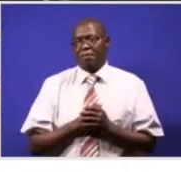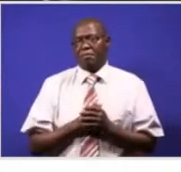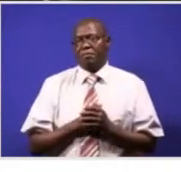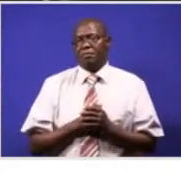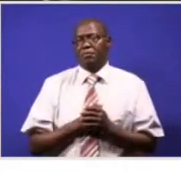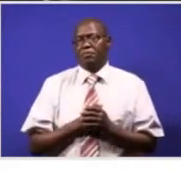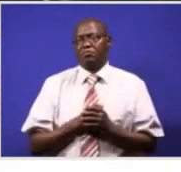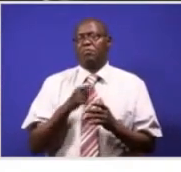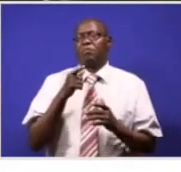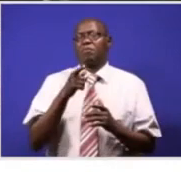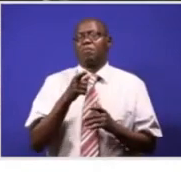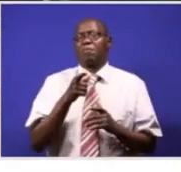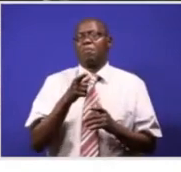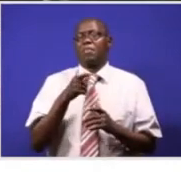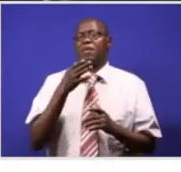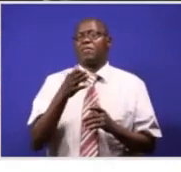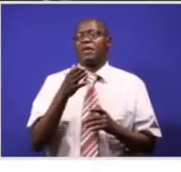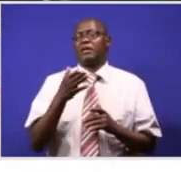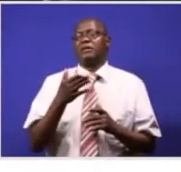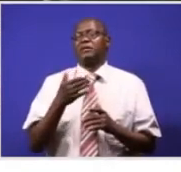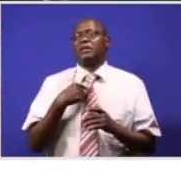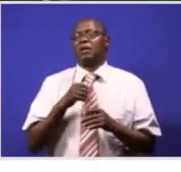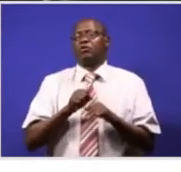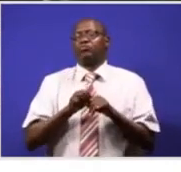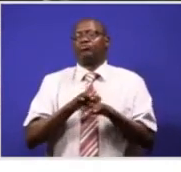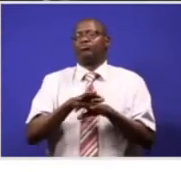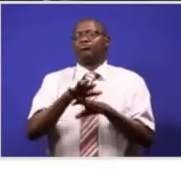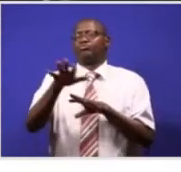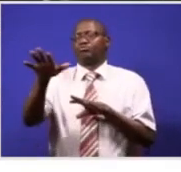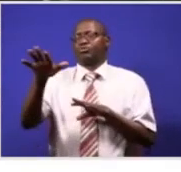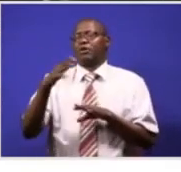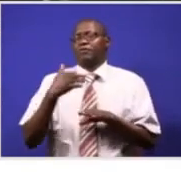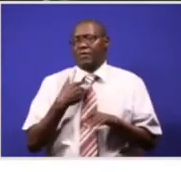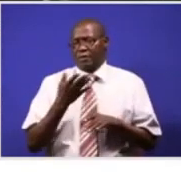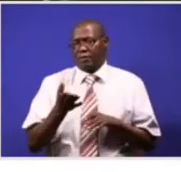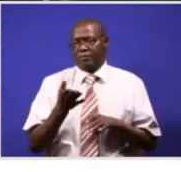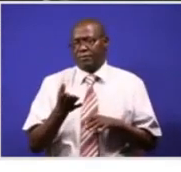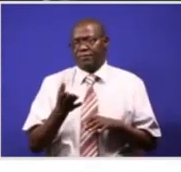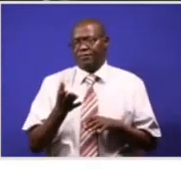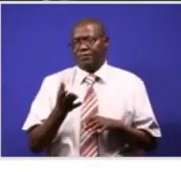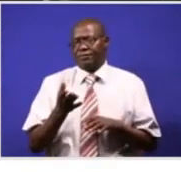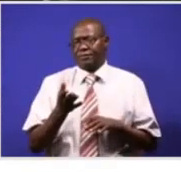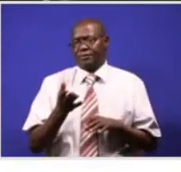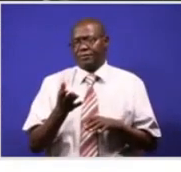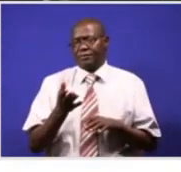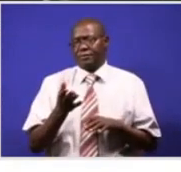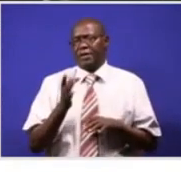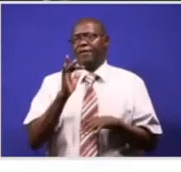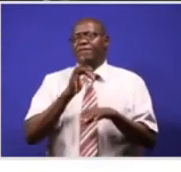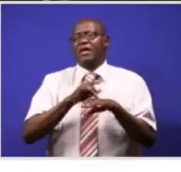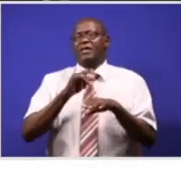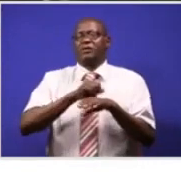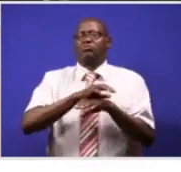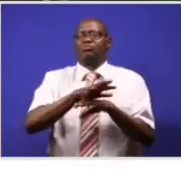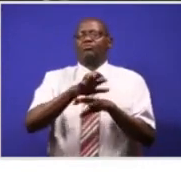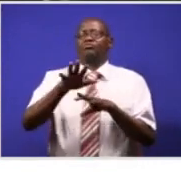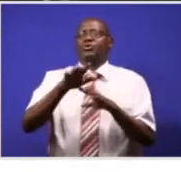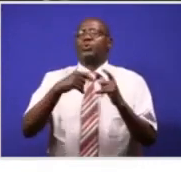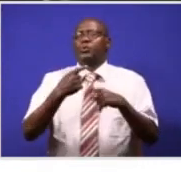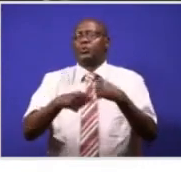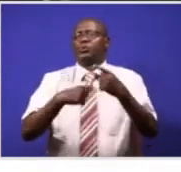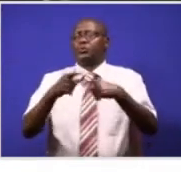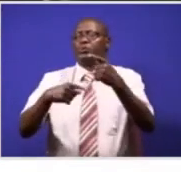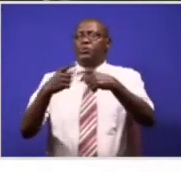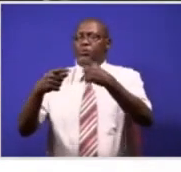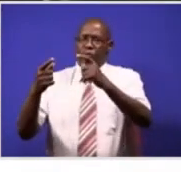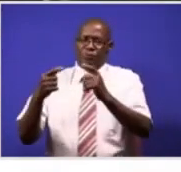is, allow me to call it contagious in a way. The effect, the ripple effects will keep going and going.